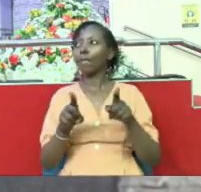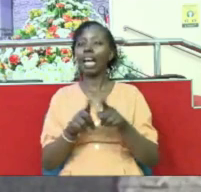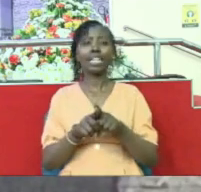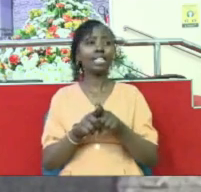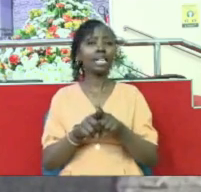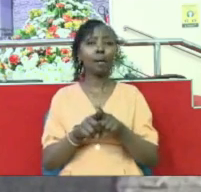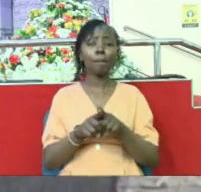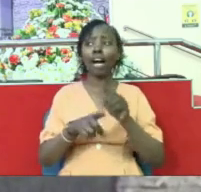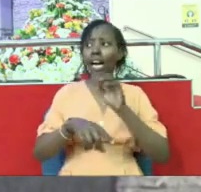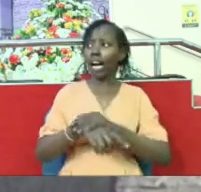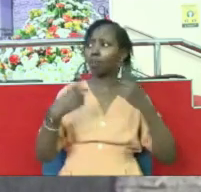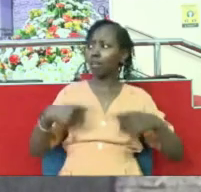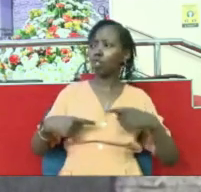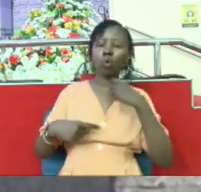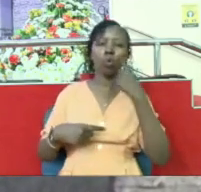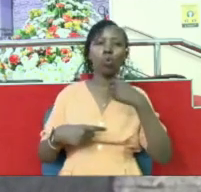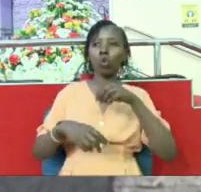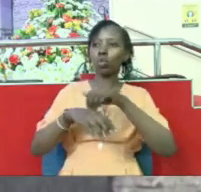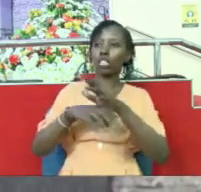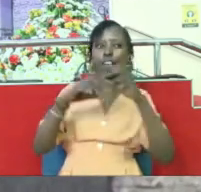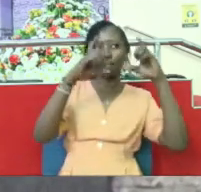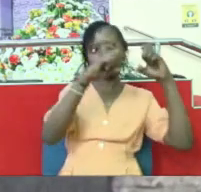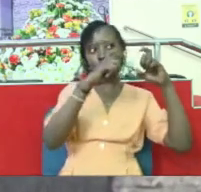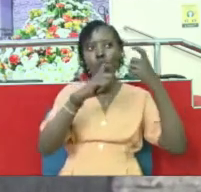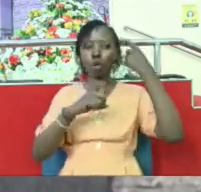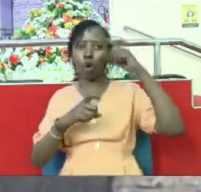za hizo basi zimeanza kujengwa, zinaisha.